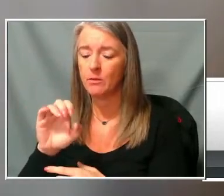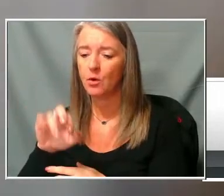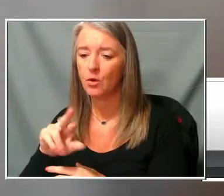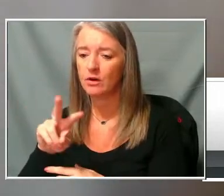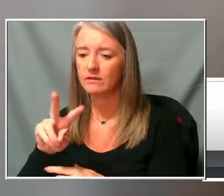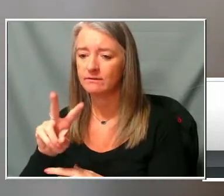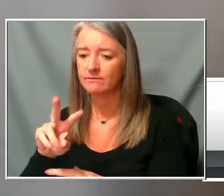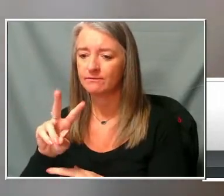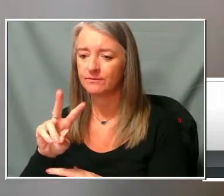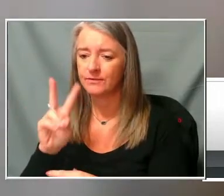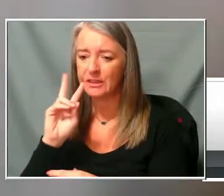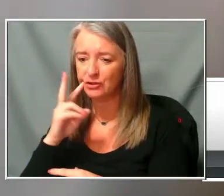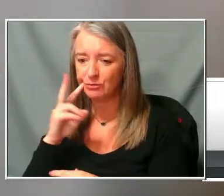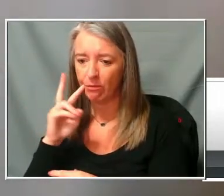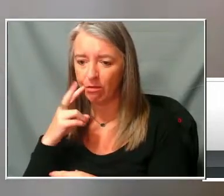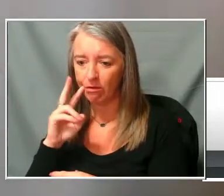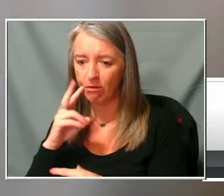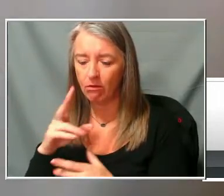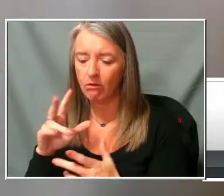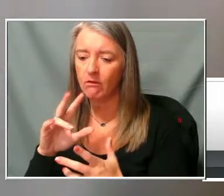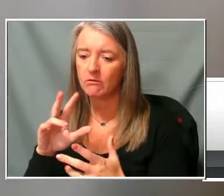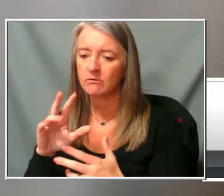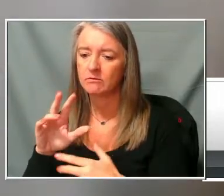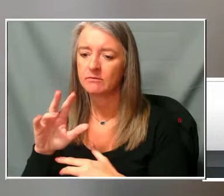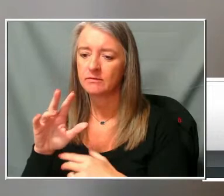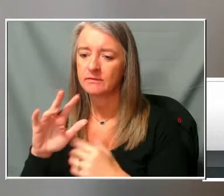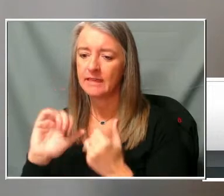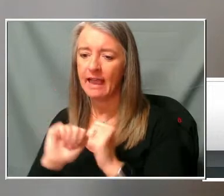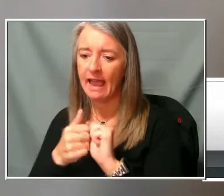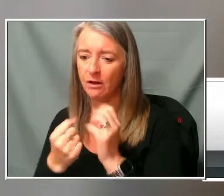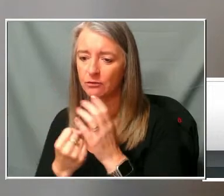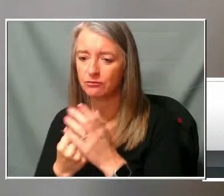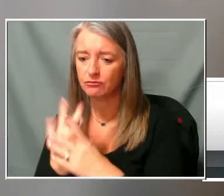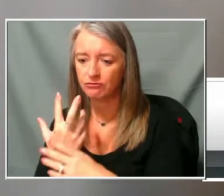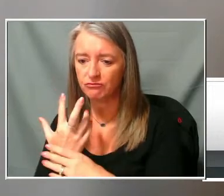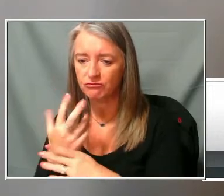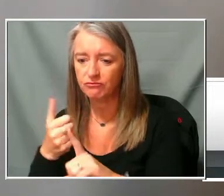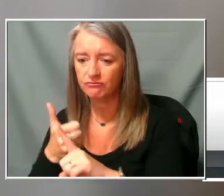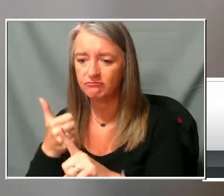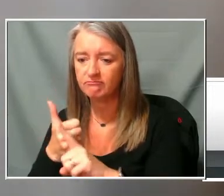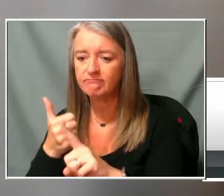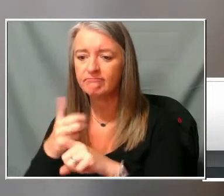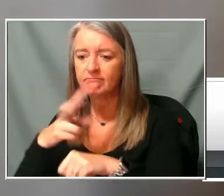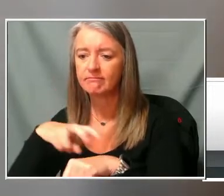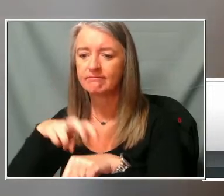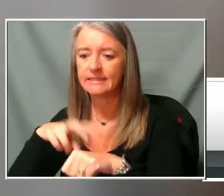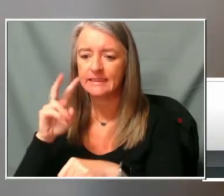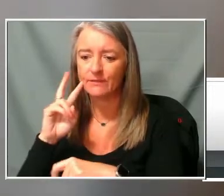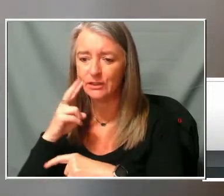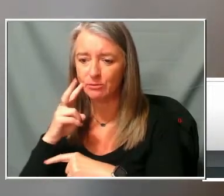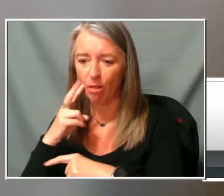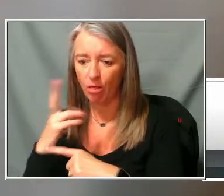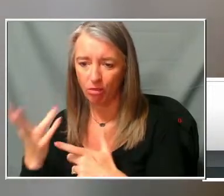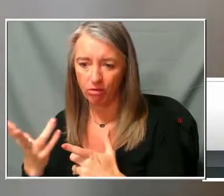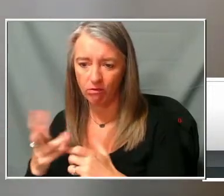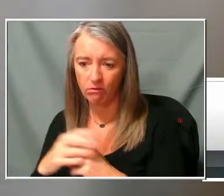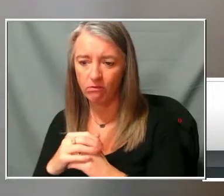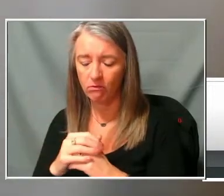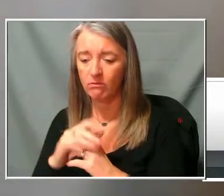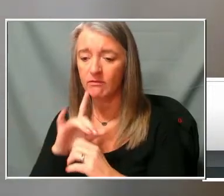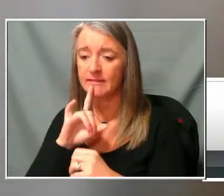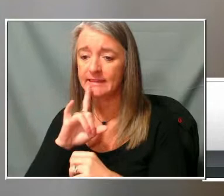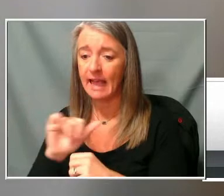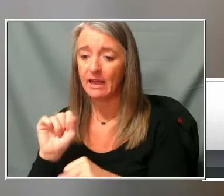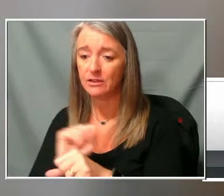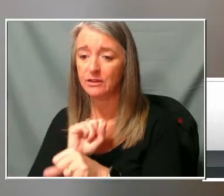vegetable, and botanically, just the way that it grows, it's a vegetable, and so it's